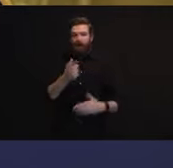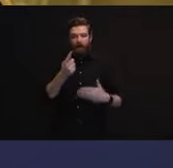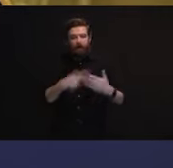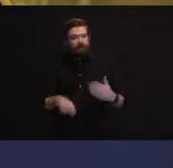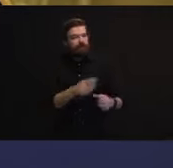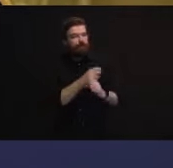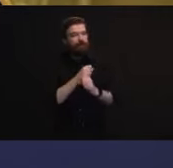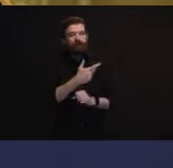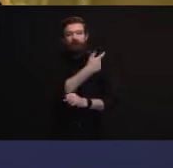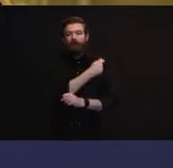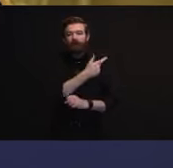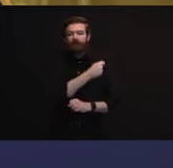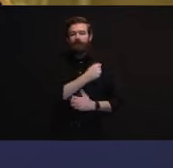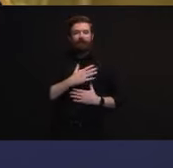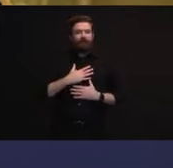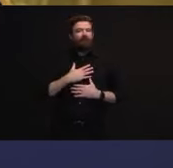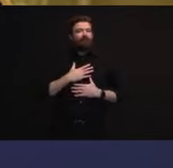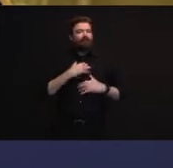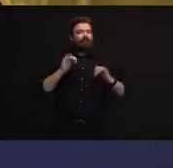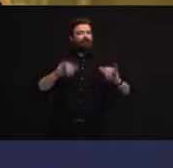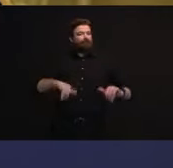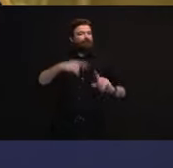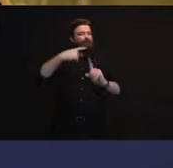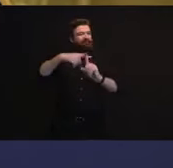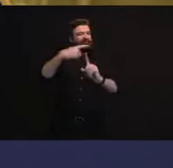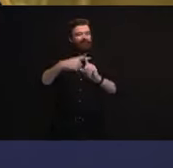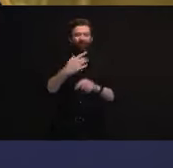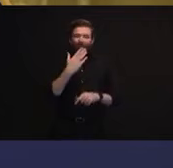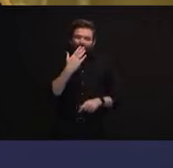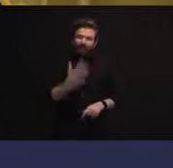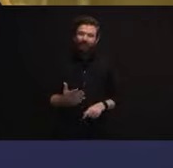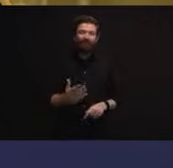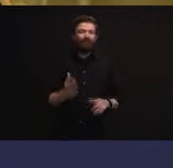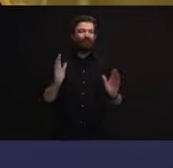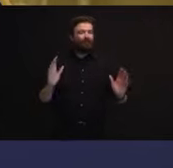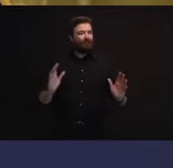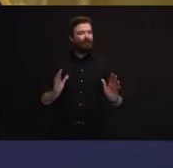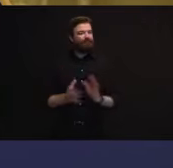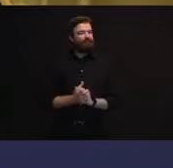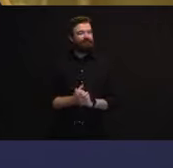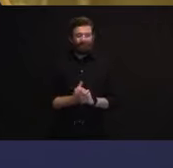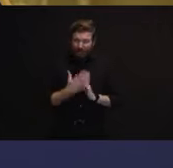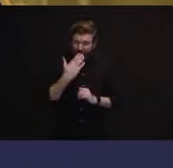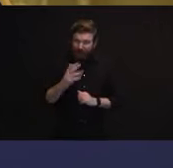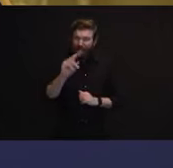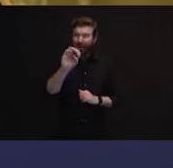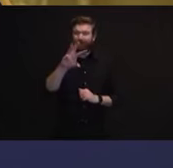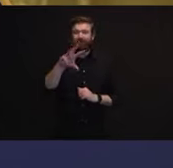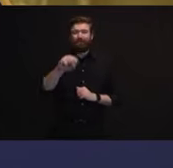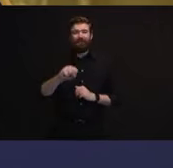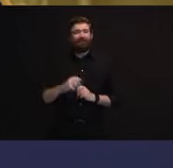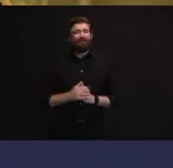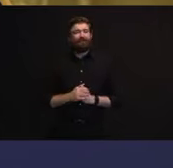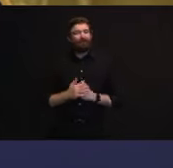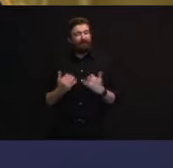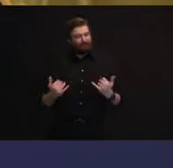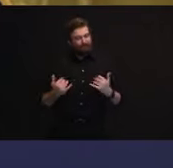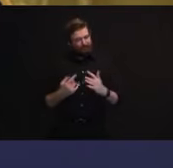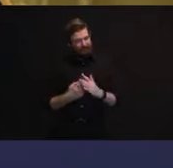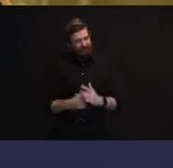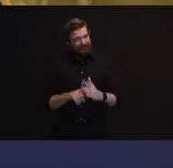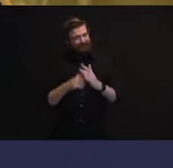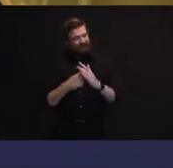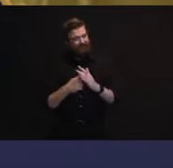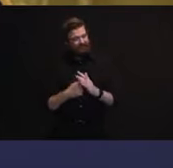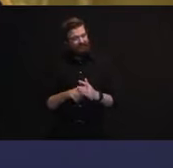is the beginning, the front tip of what will be really good news. But it is just the beginning. We got to bear down, stay